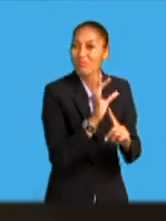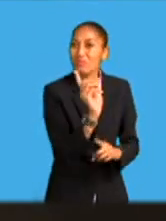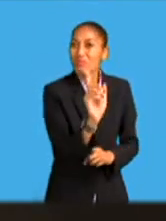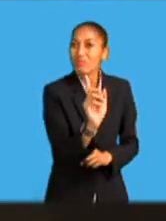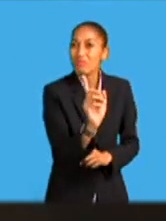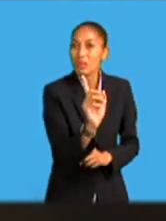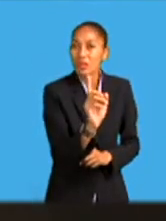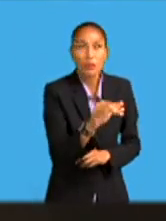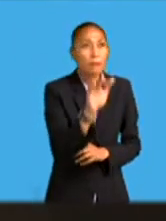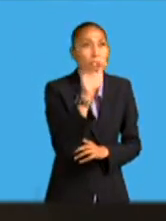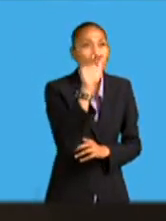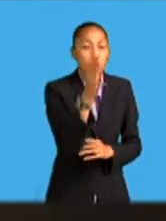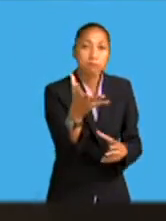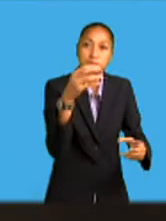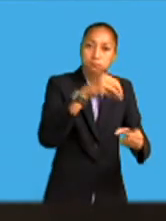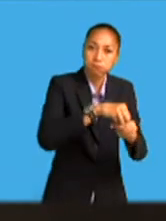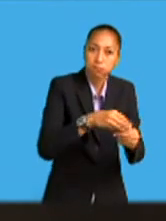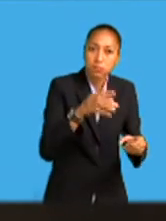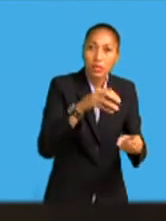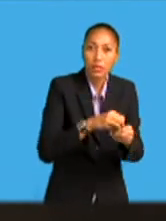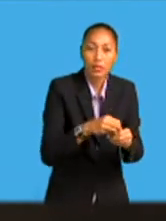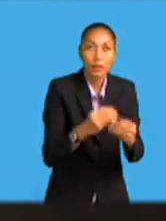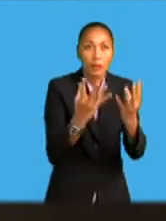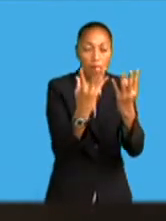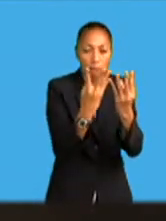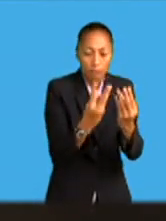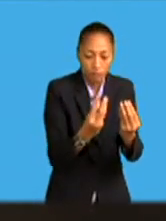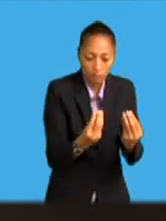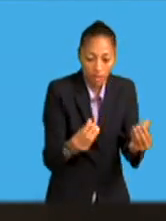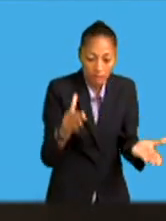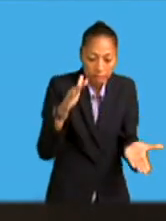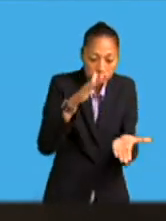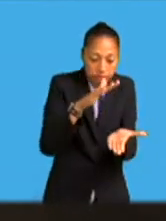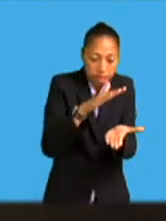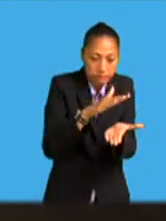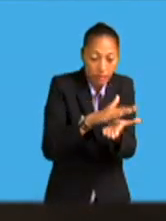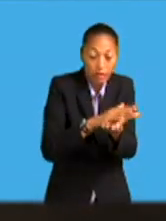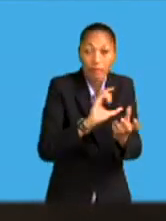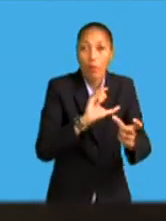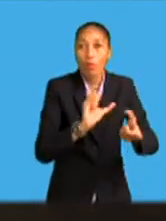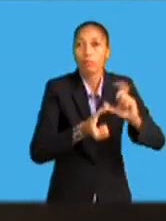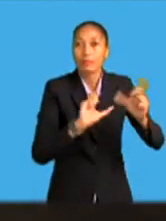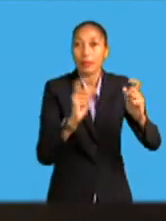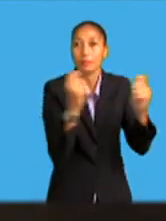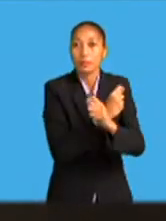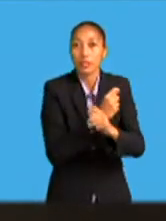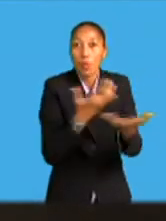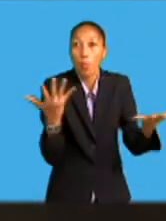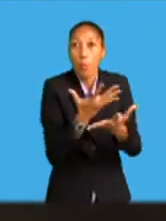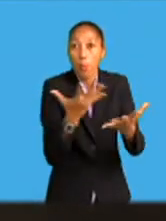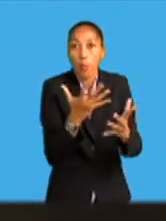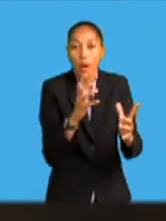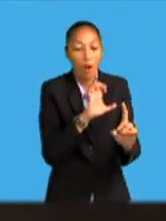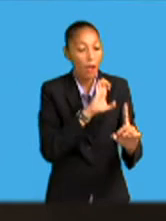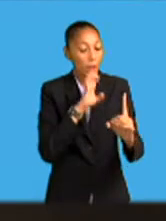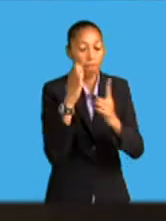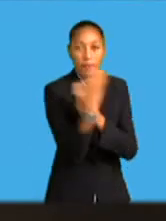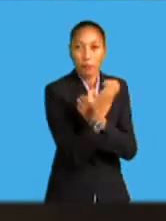will further contribute to reducing the impacts of climate change on our vulnerable ecosystems and